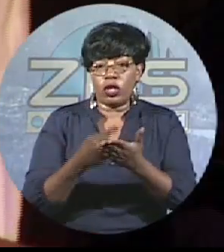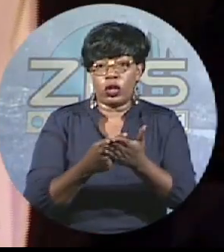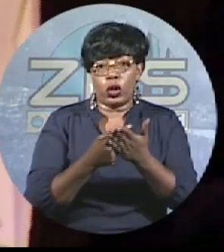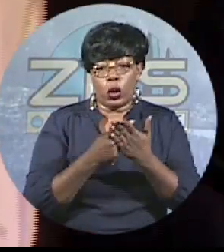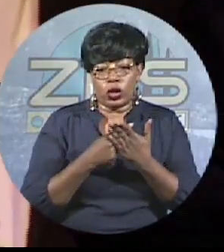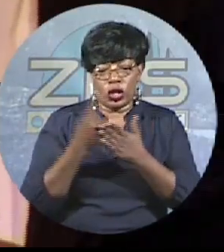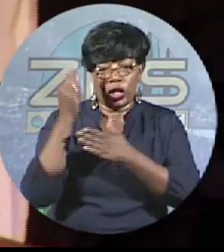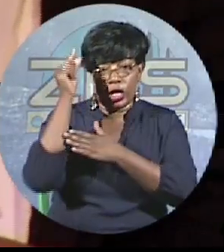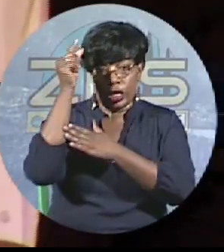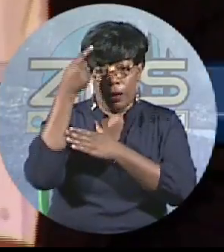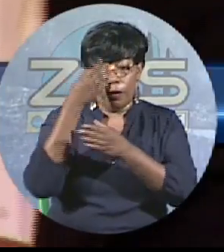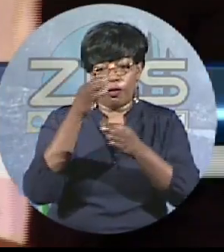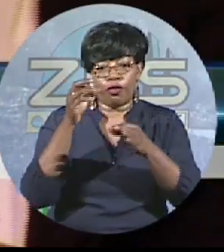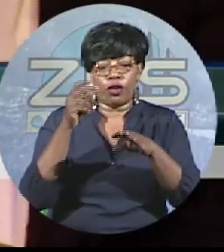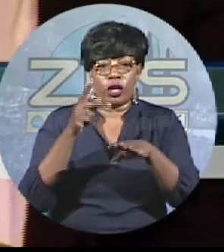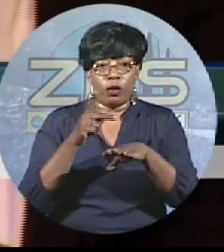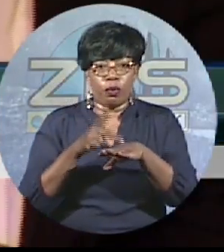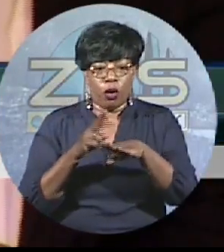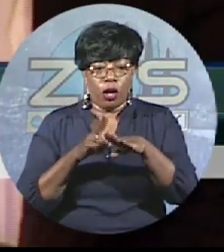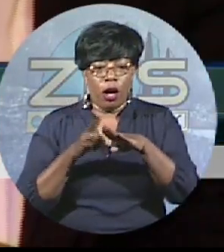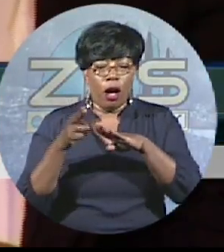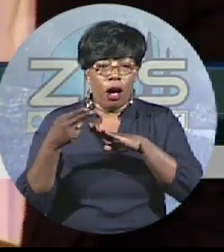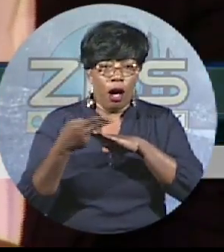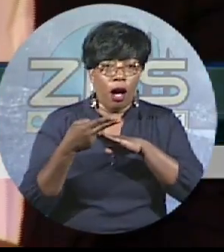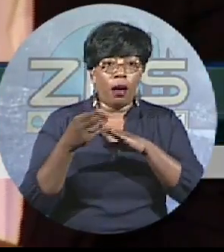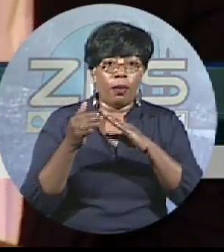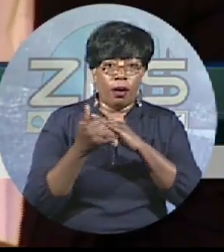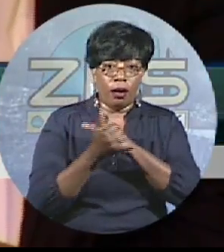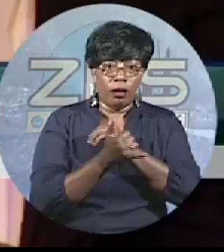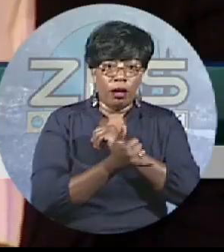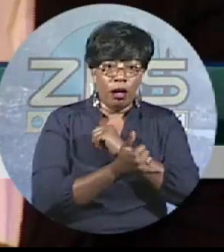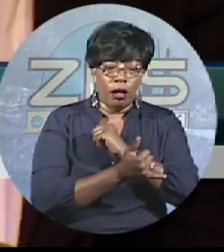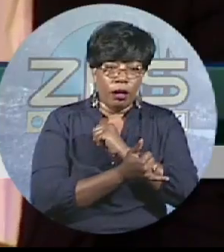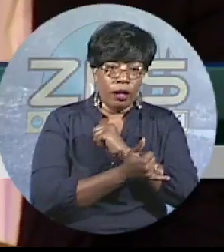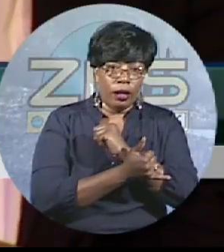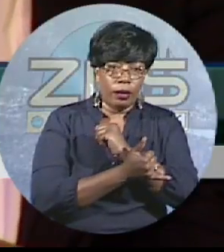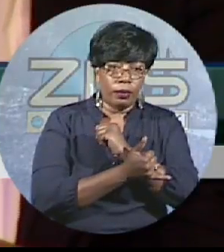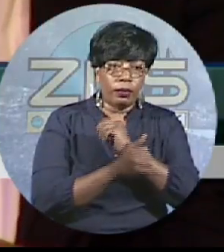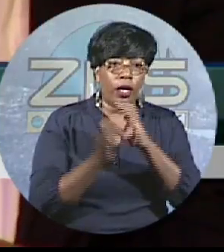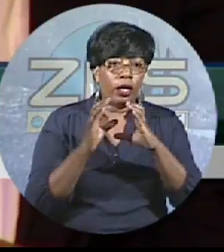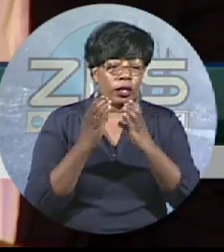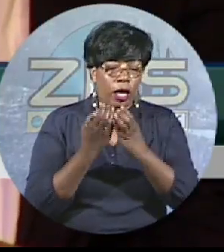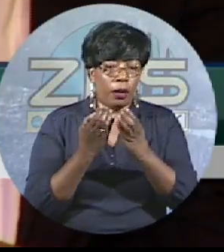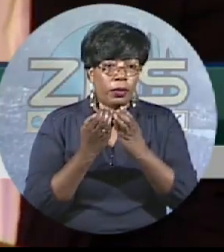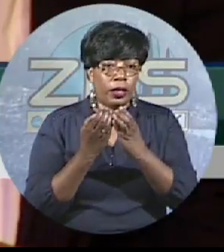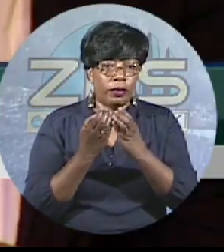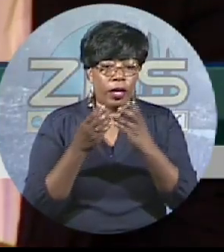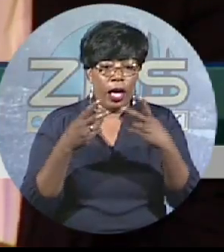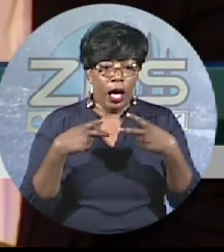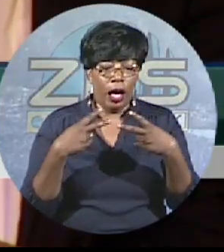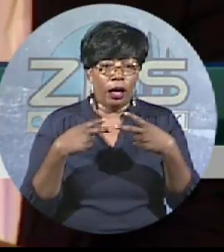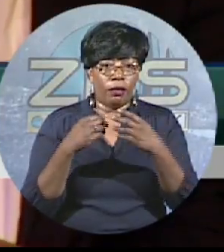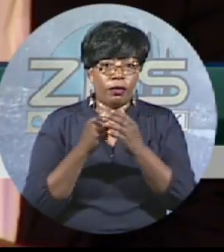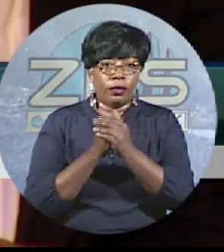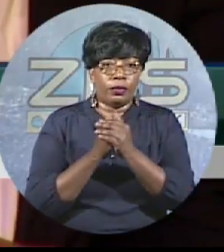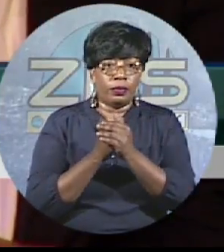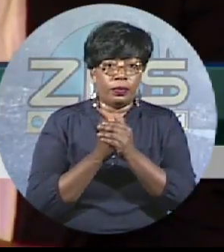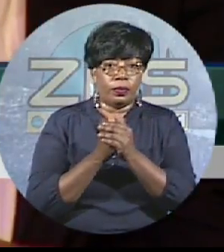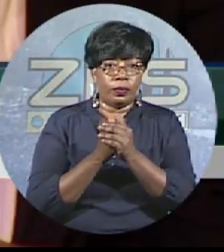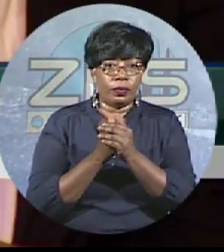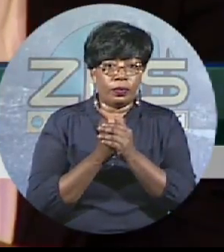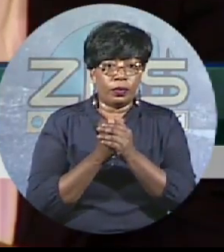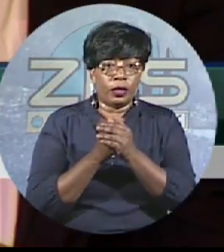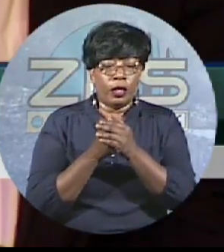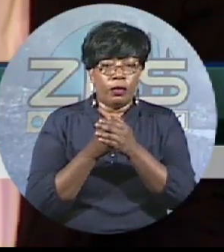The government and Freeport Harbor Company have reached agreement on what we call a waiver of their